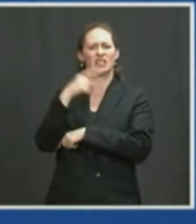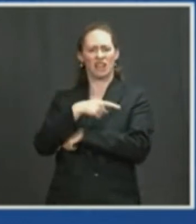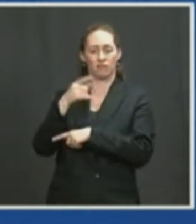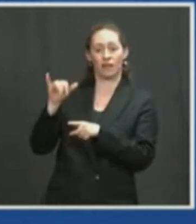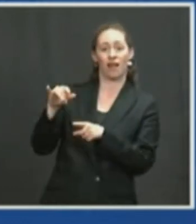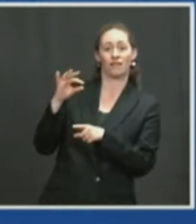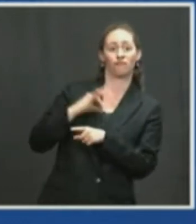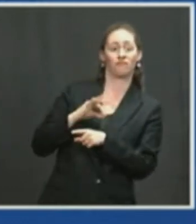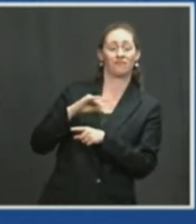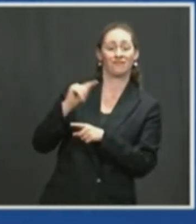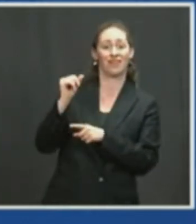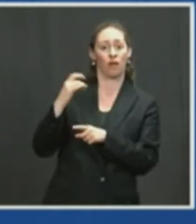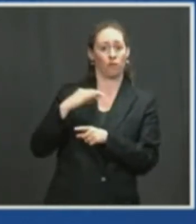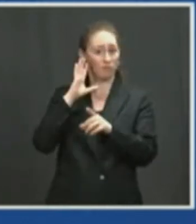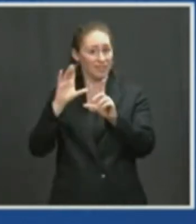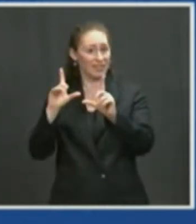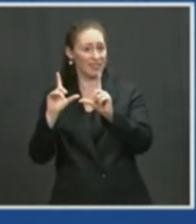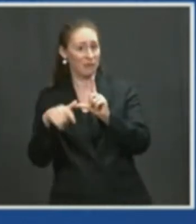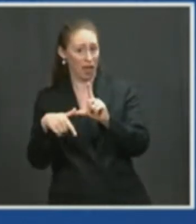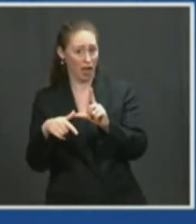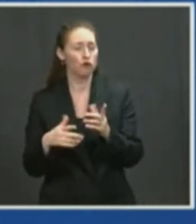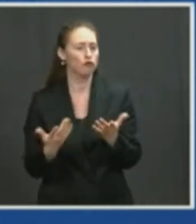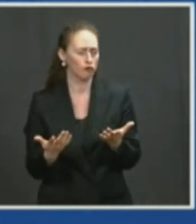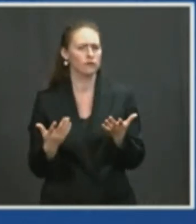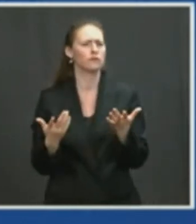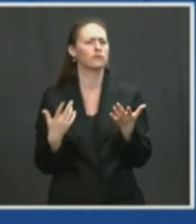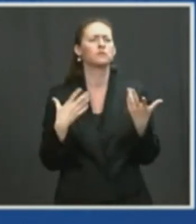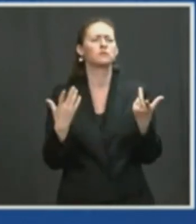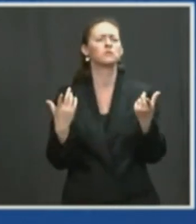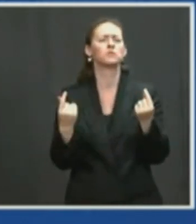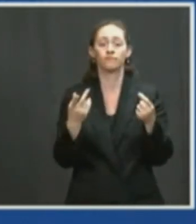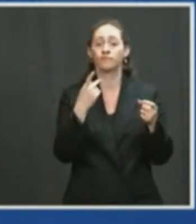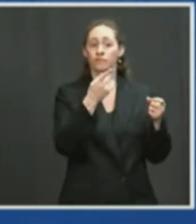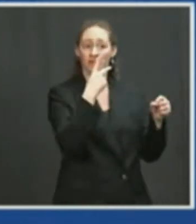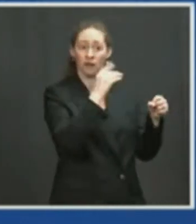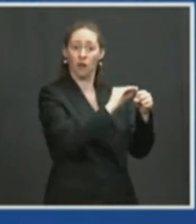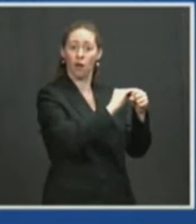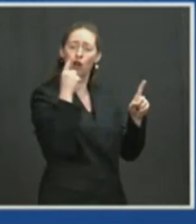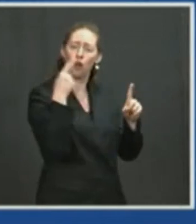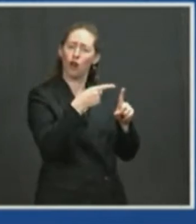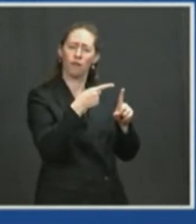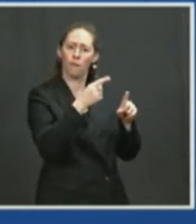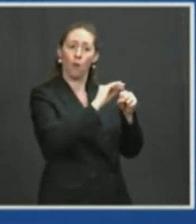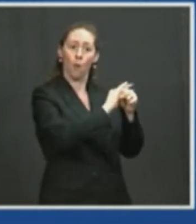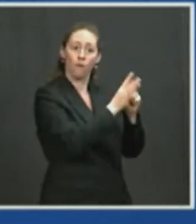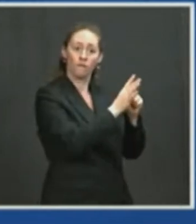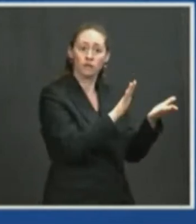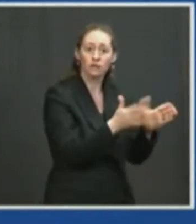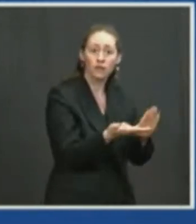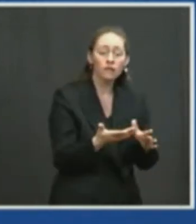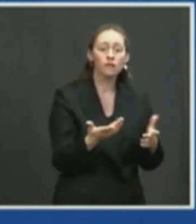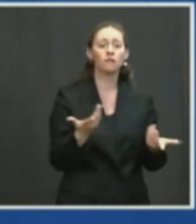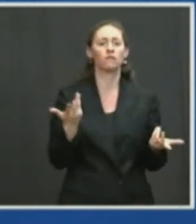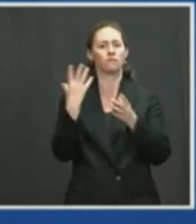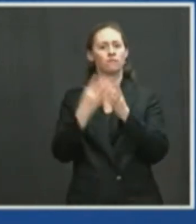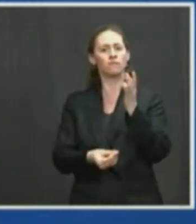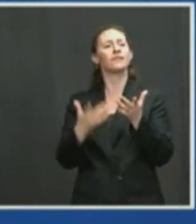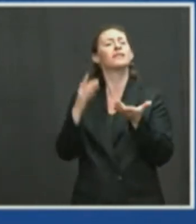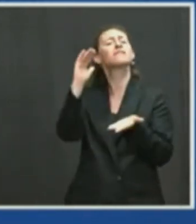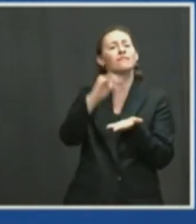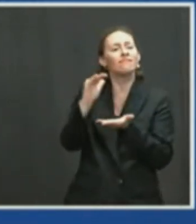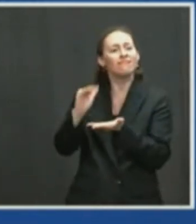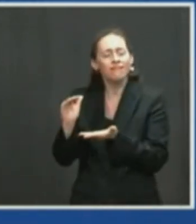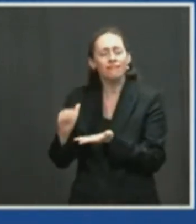up. Unemployment filings are down. Hunger is down. And vaccinations are up. Jobs are